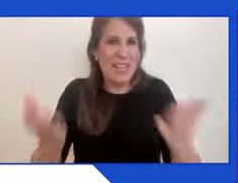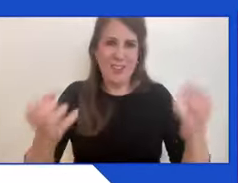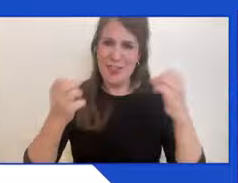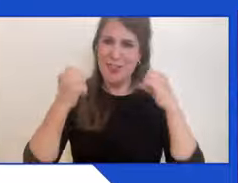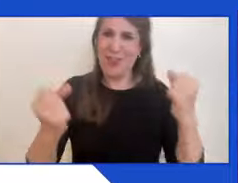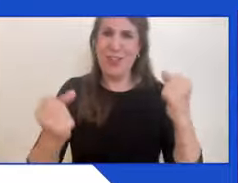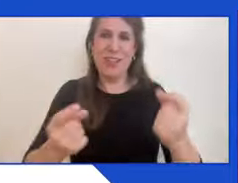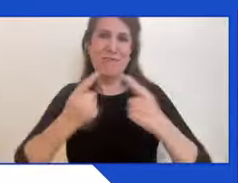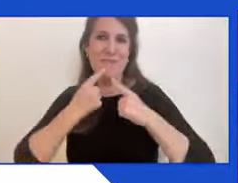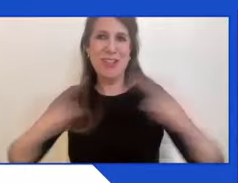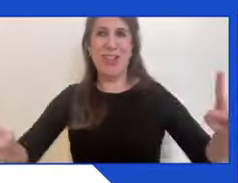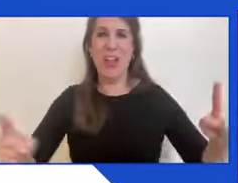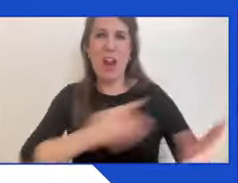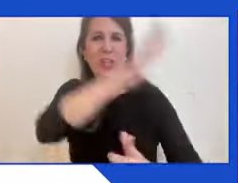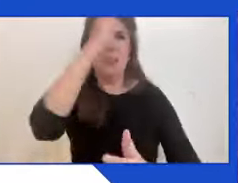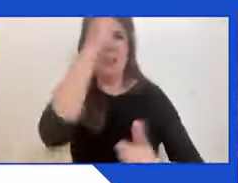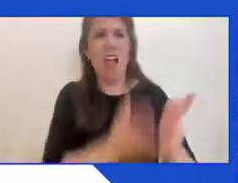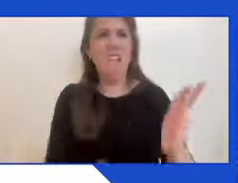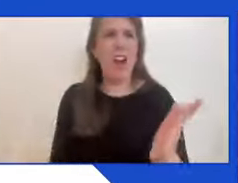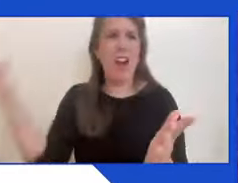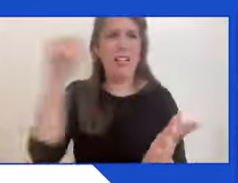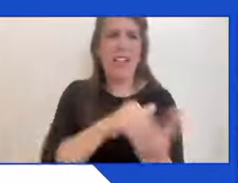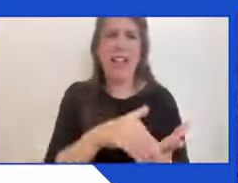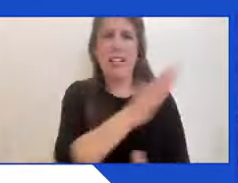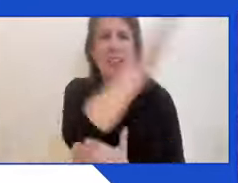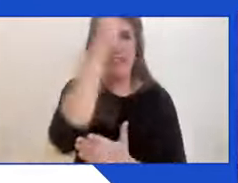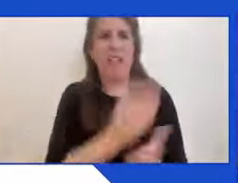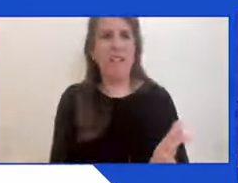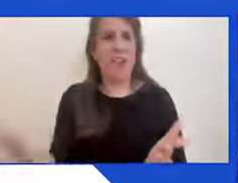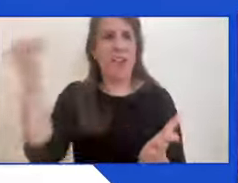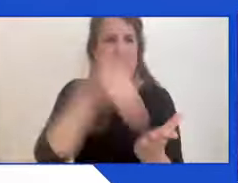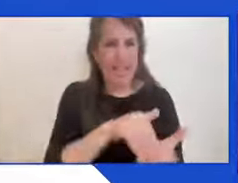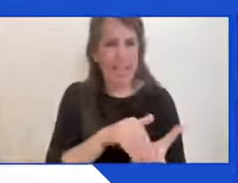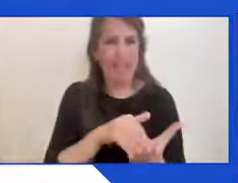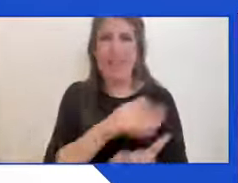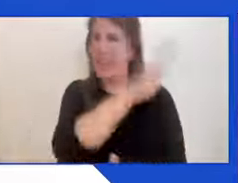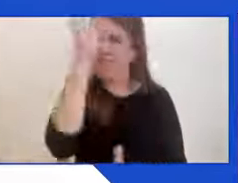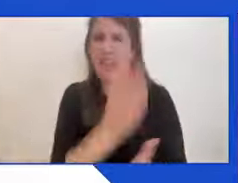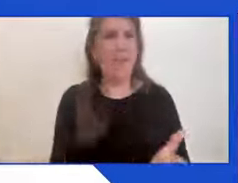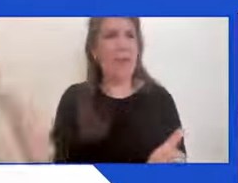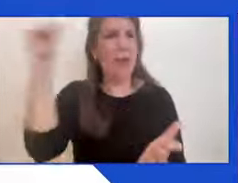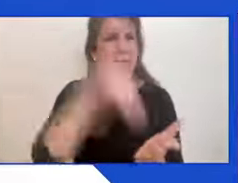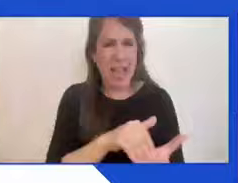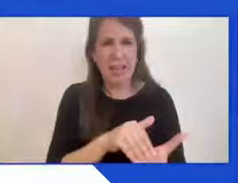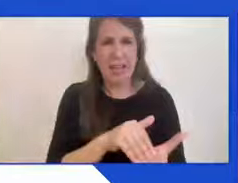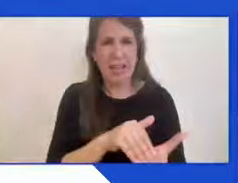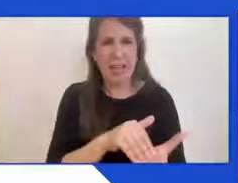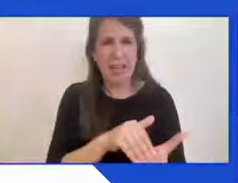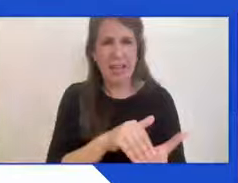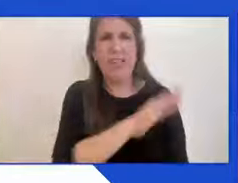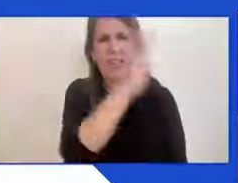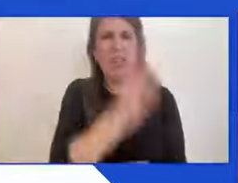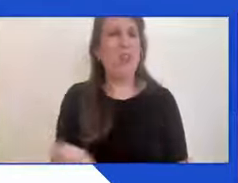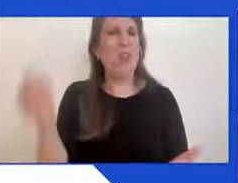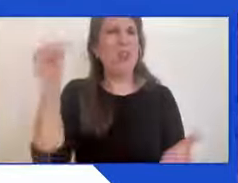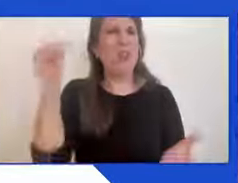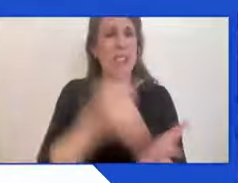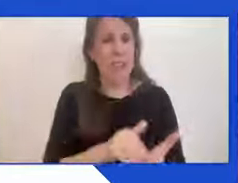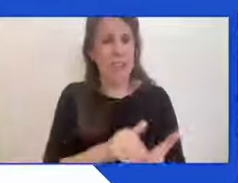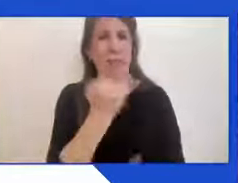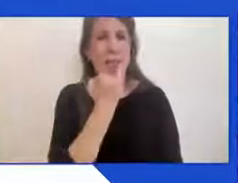again. Never again. Never again. The state of